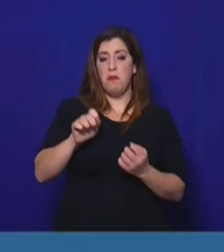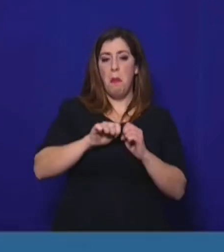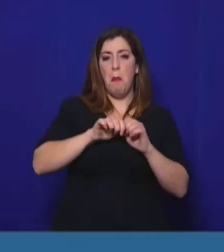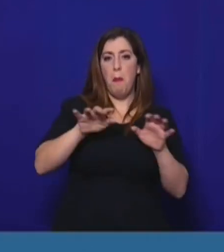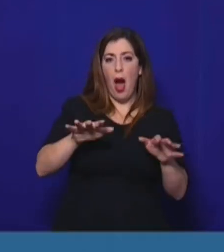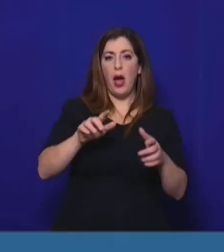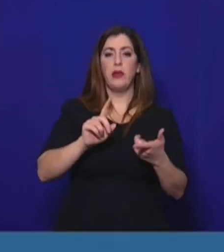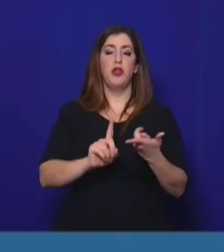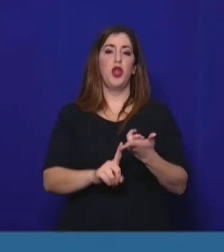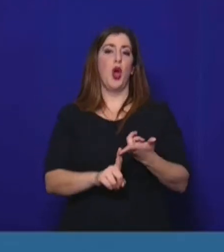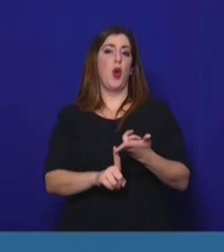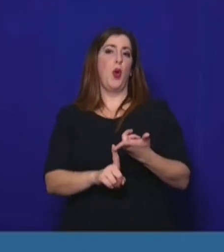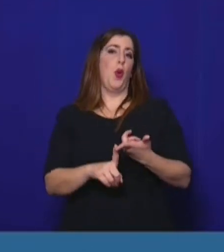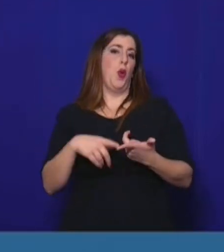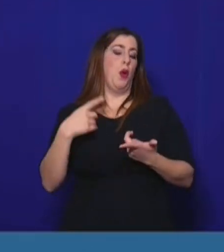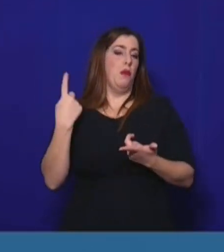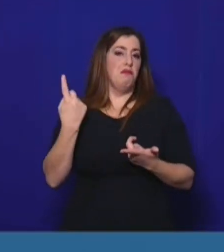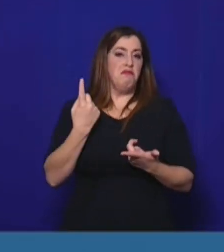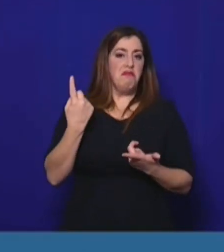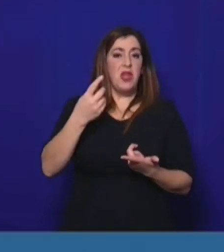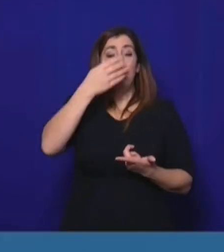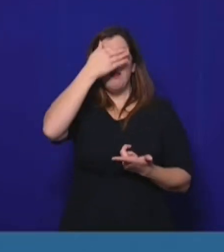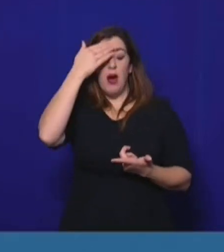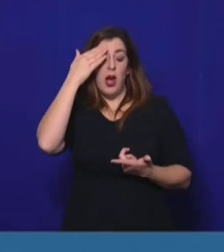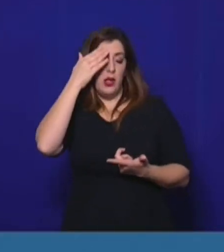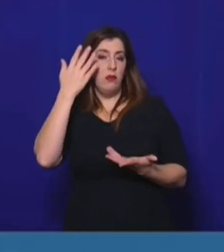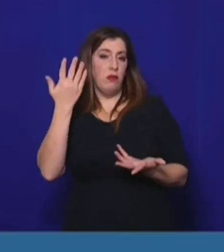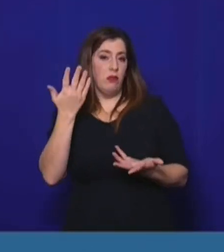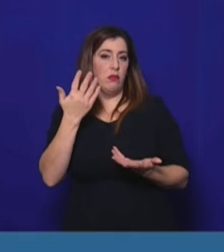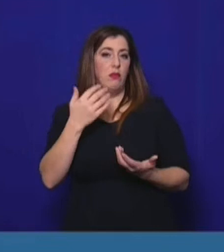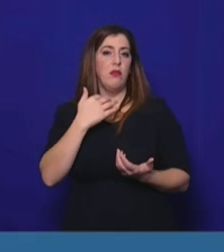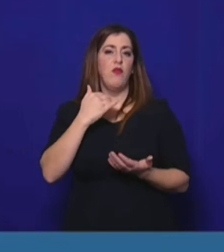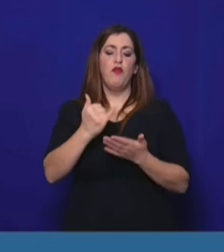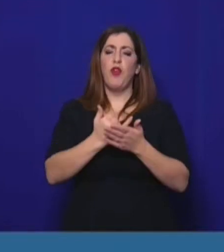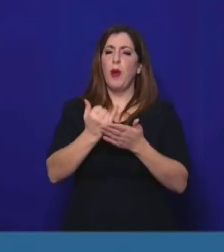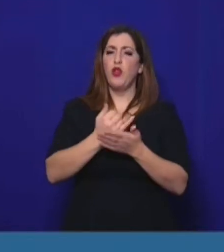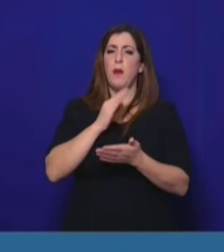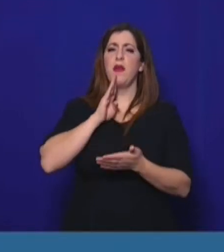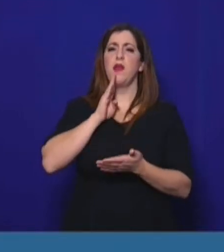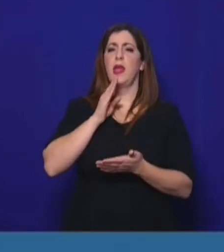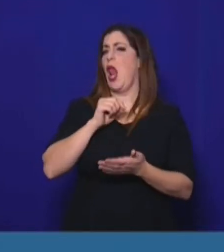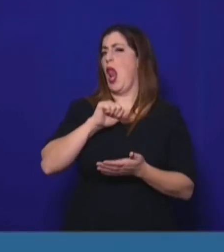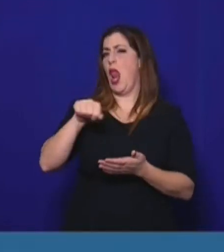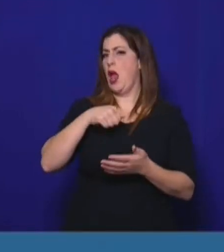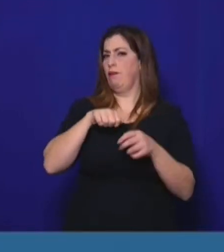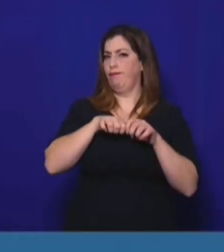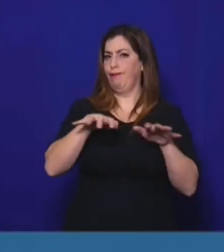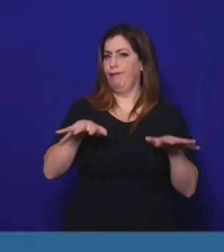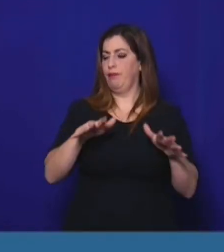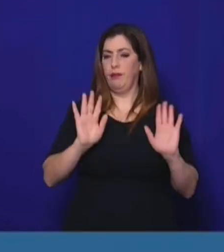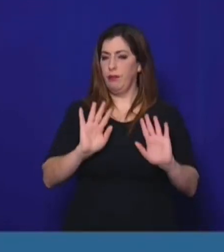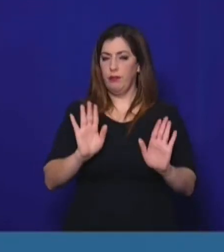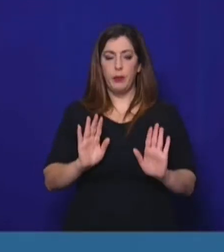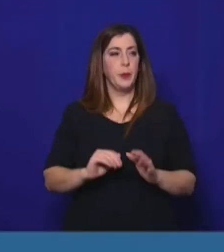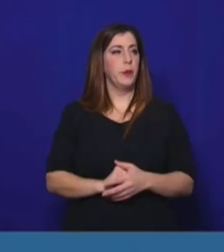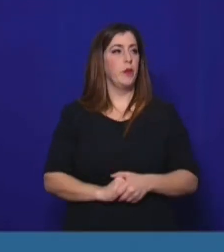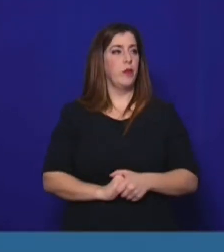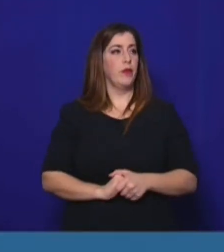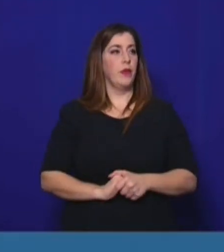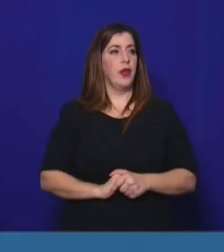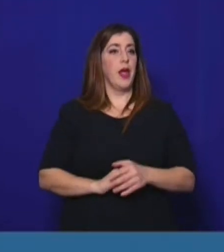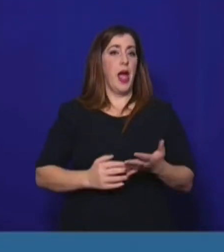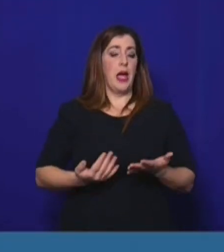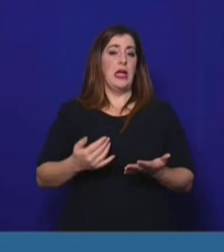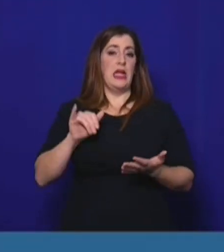jekk inti tirċievi il-messaġġ l-alert fuq il-mobile tiegħek li inti kont kuntatt ma' xi ħadd ma ħajkun jaf li inti